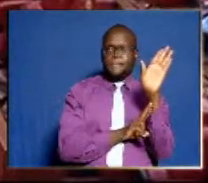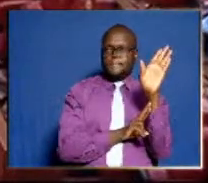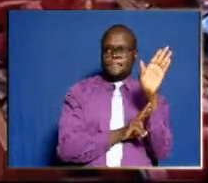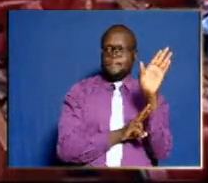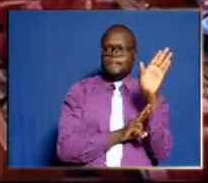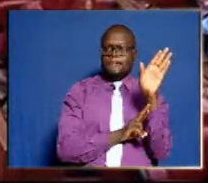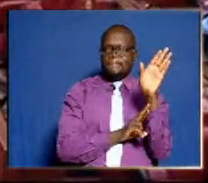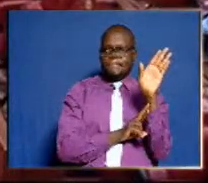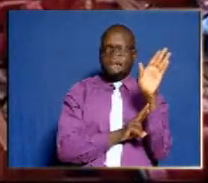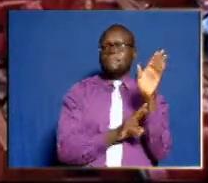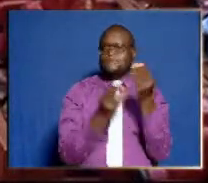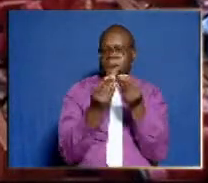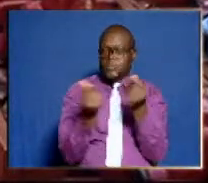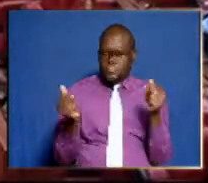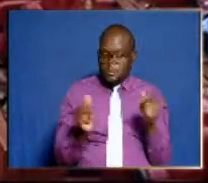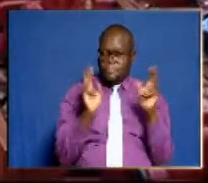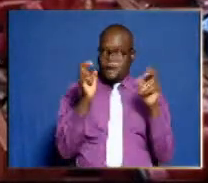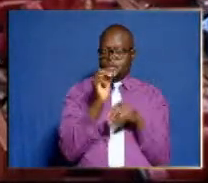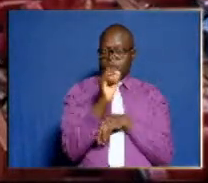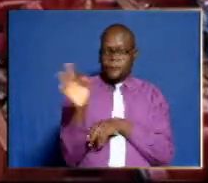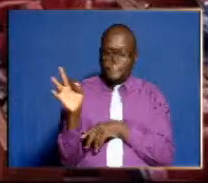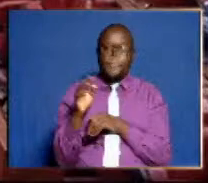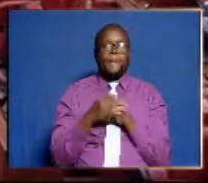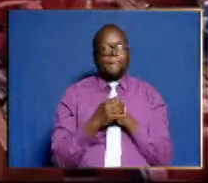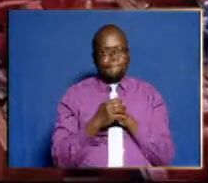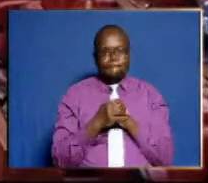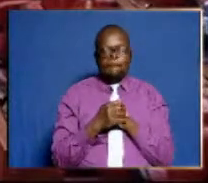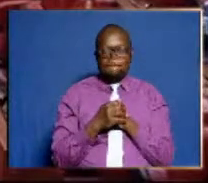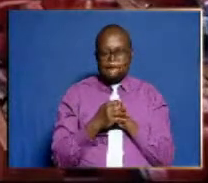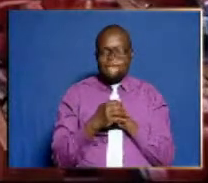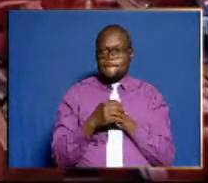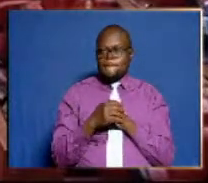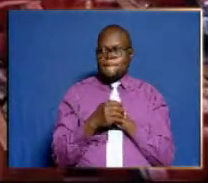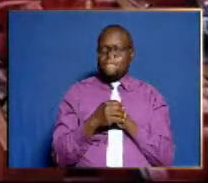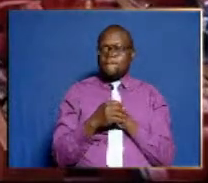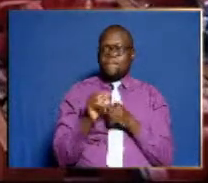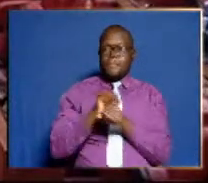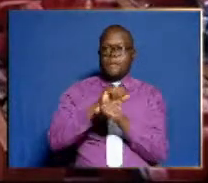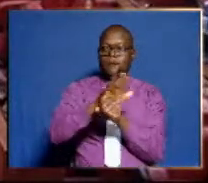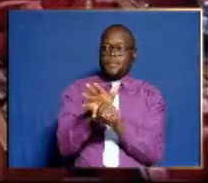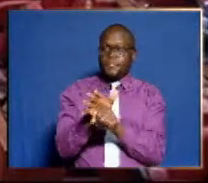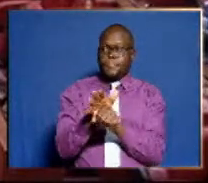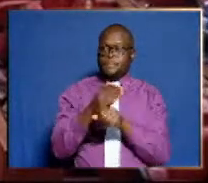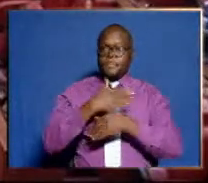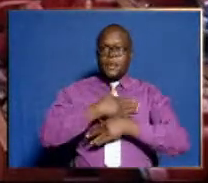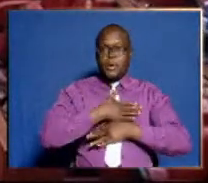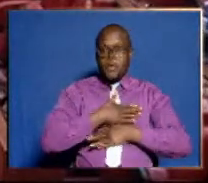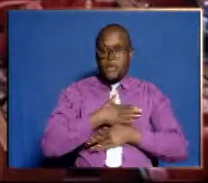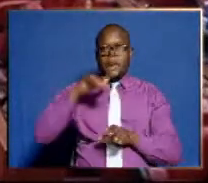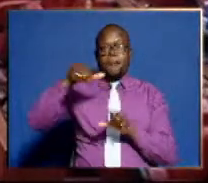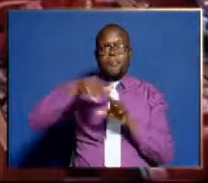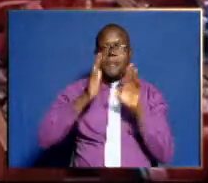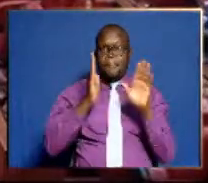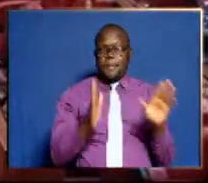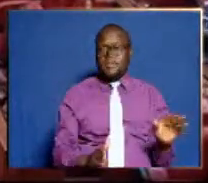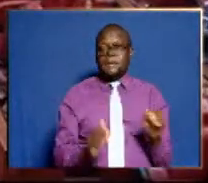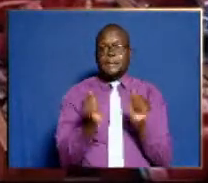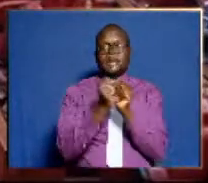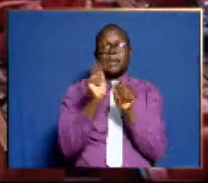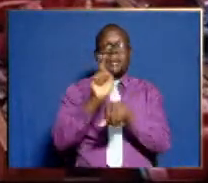of Health to contain the spread of the novel coronavirus. Honorable members, 10 minutes are